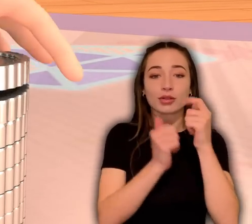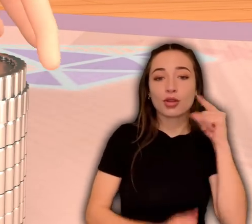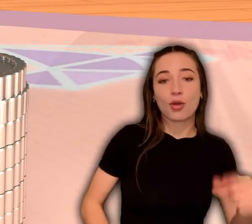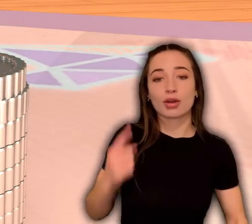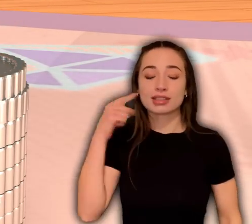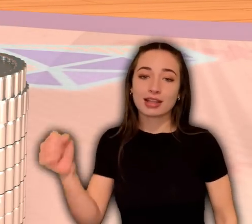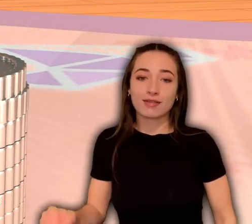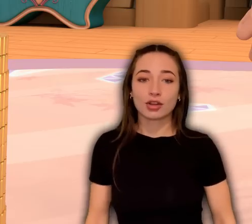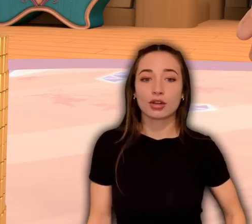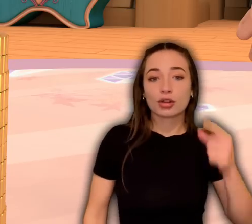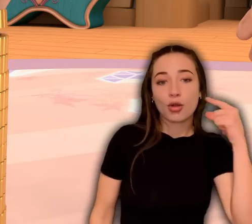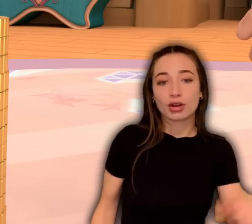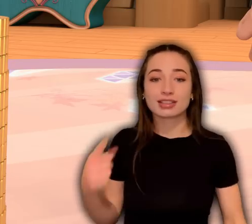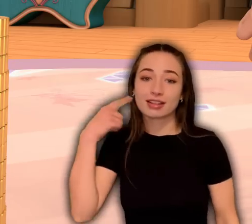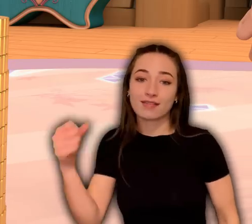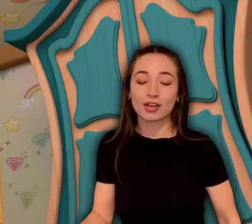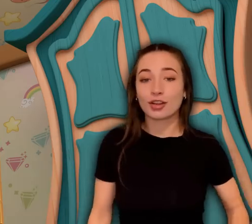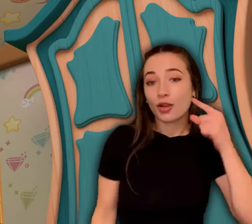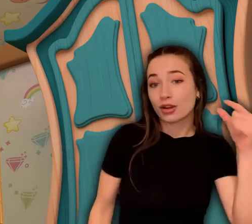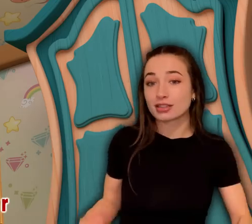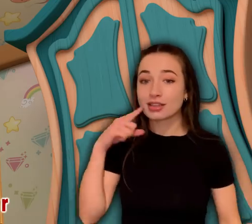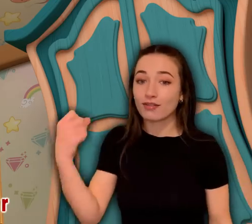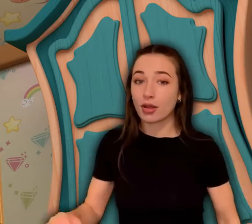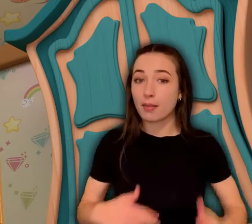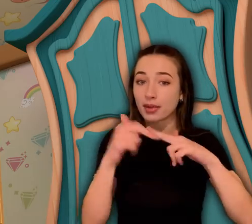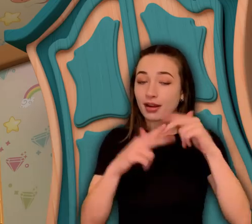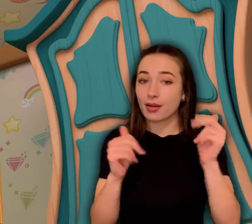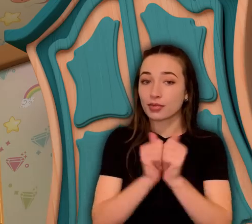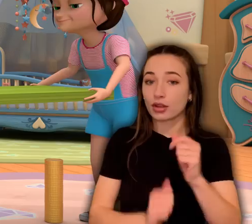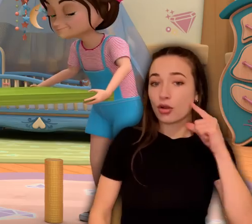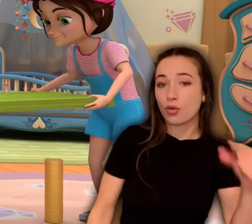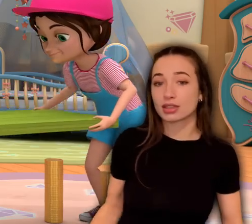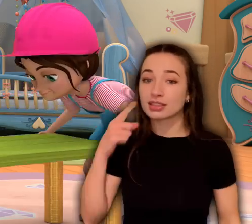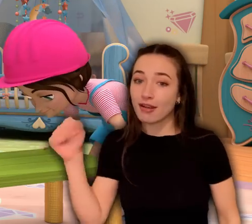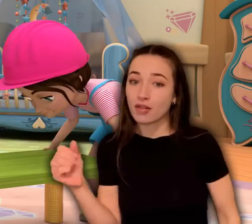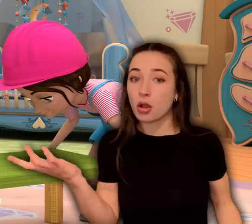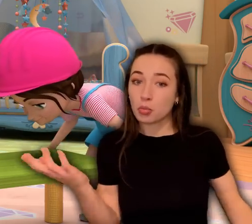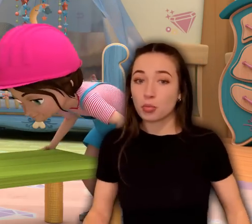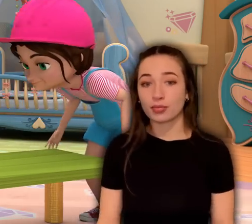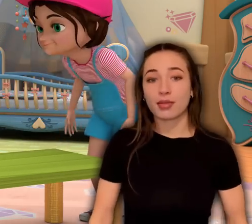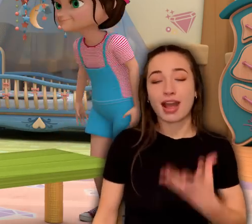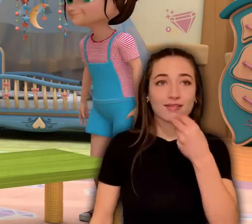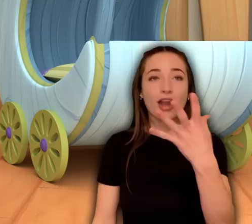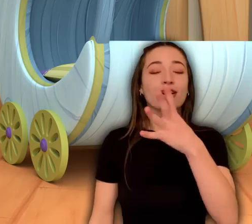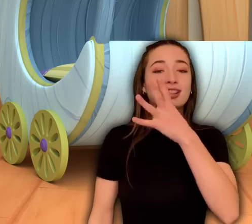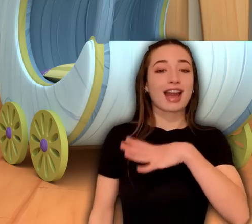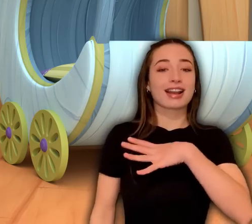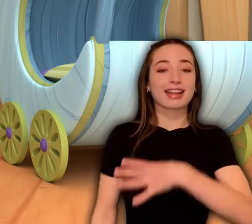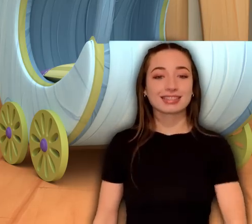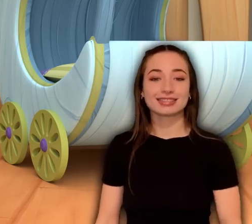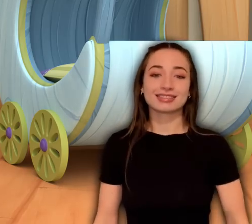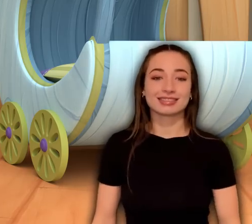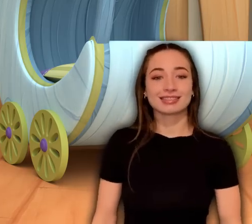build it up with gold and silver gold and silver gold and silver build it up with gold and silver My